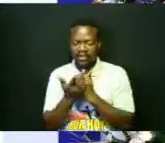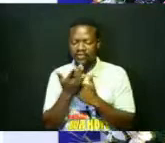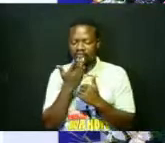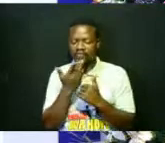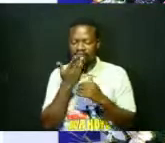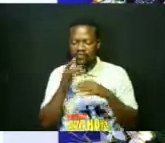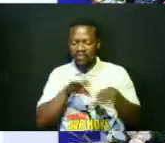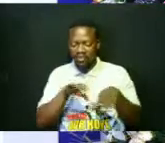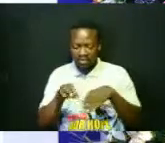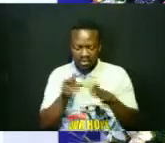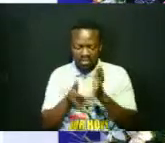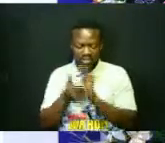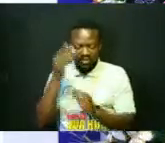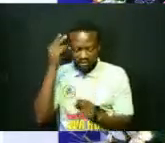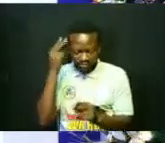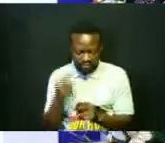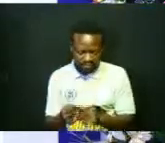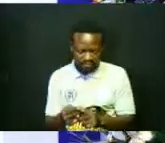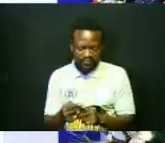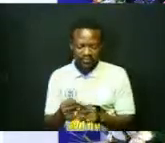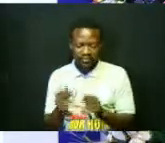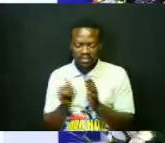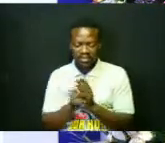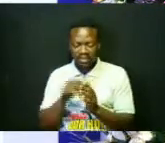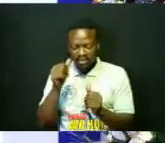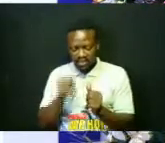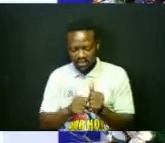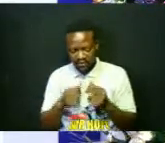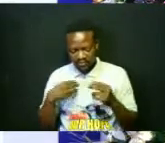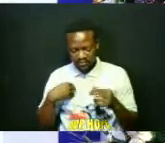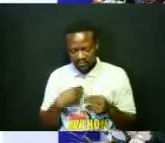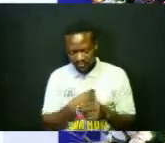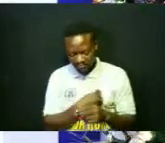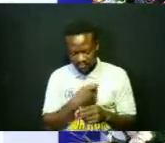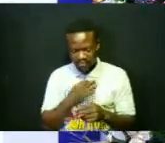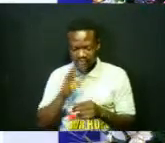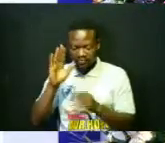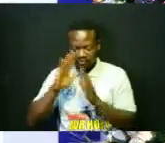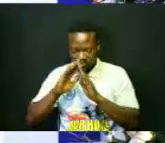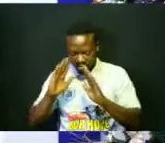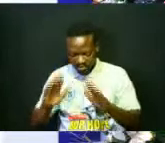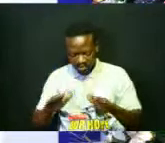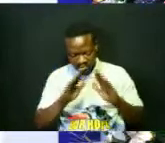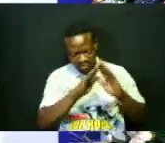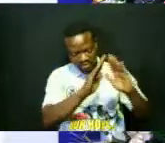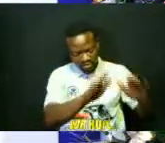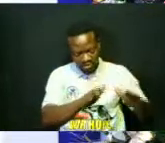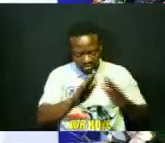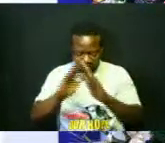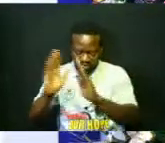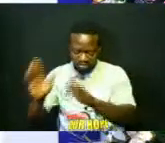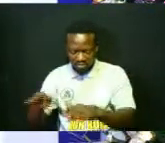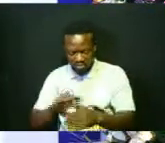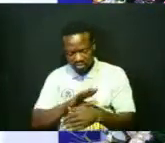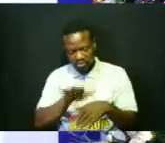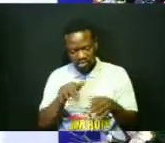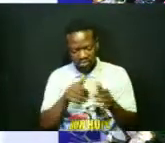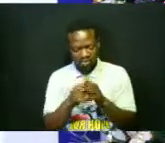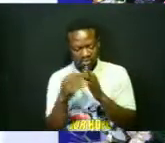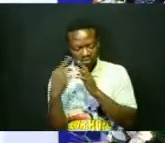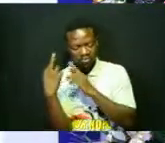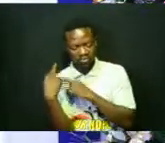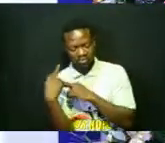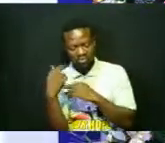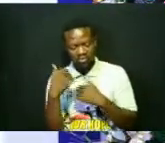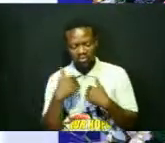favor. Yes. In the name of Jesus. Yes. That every member of your household will be a carrier of